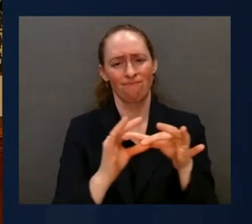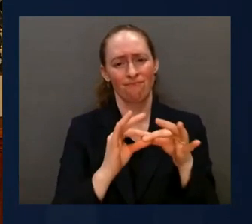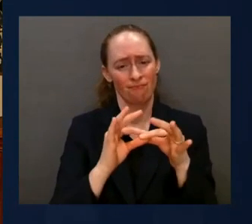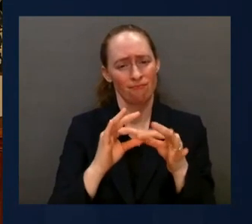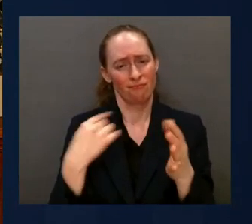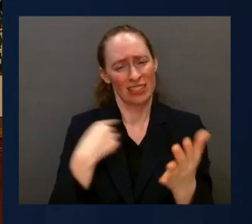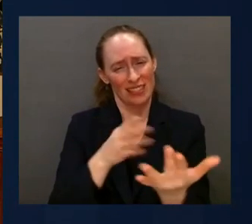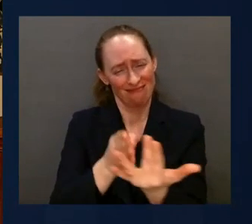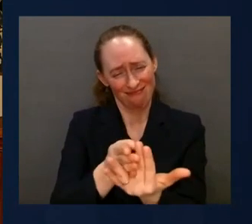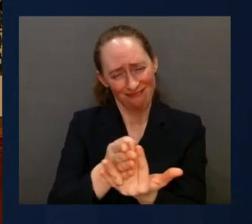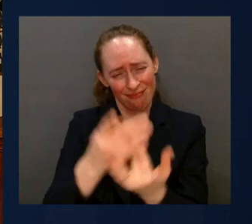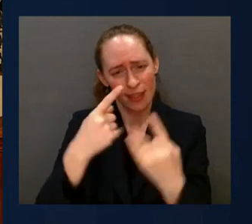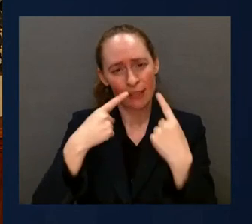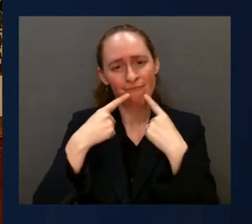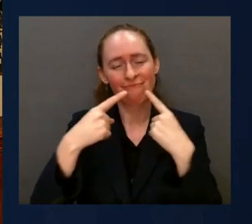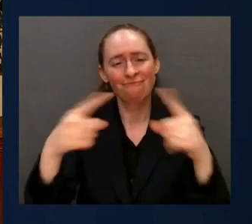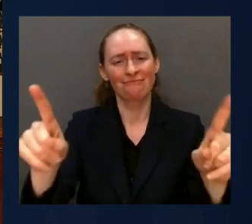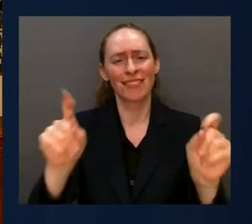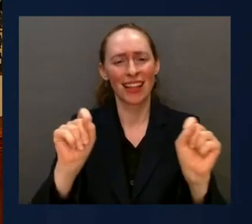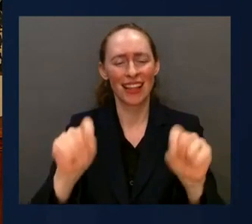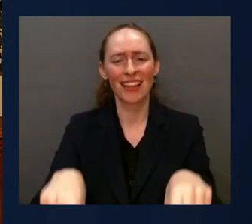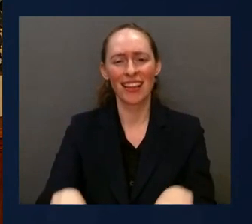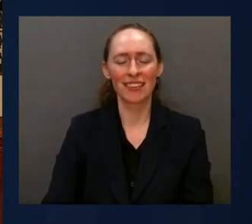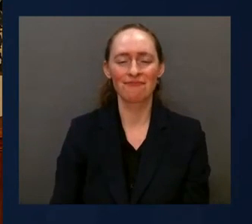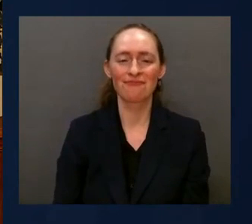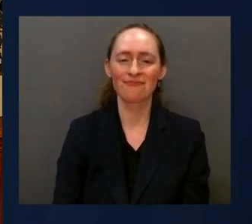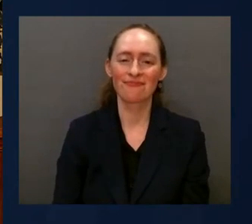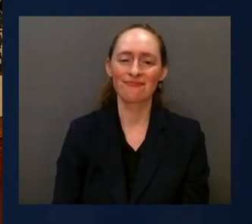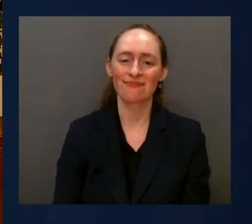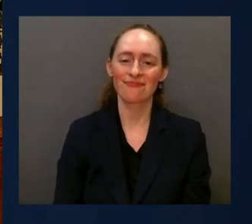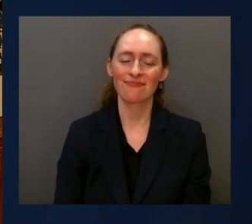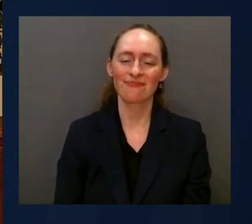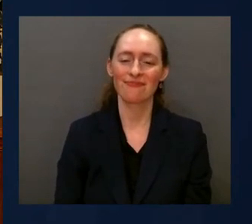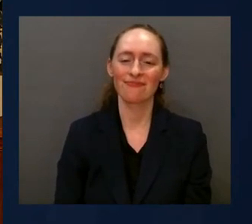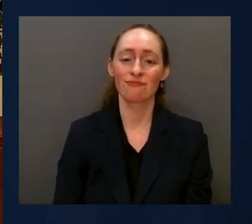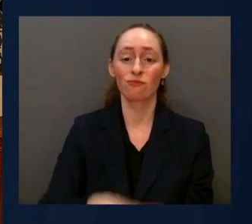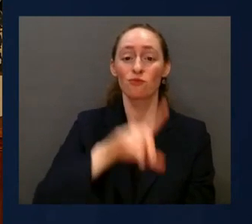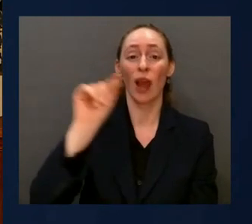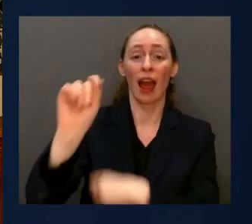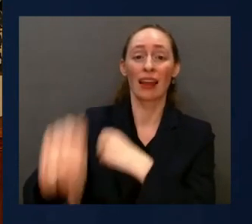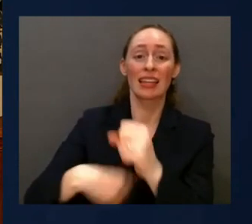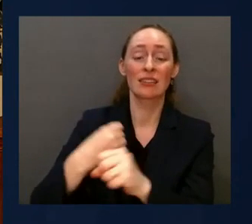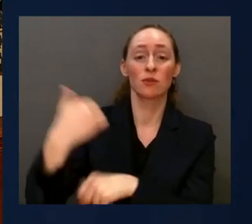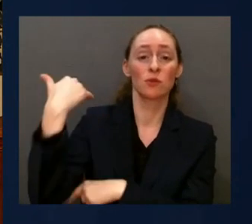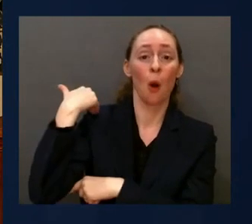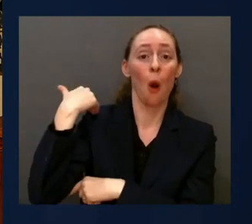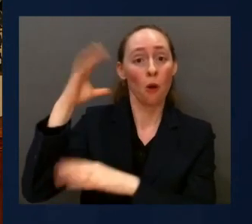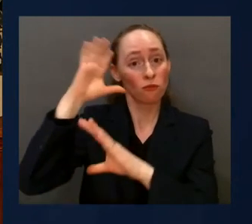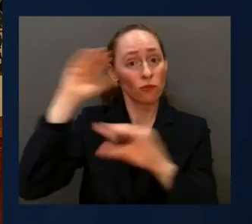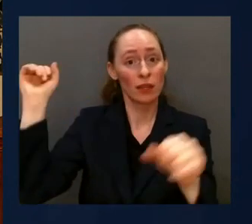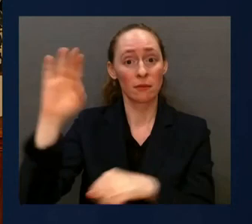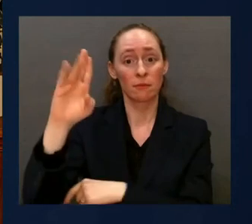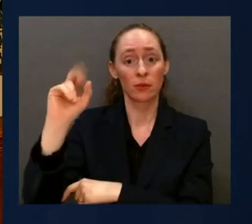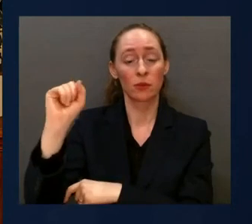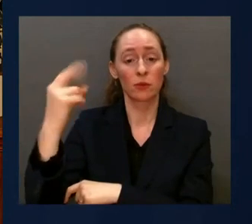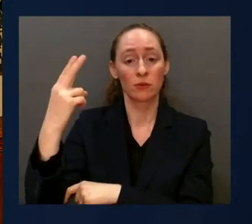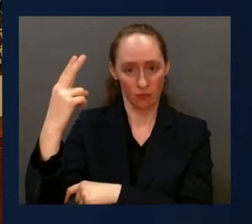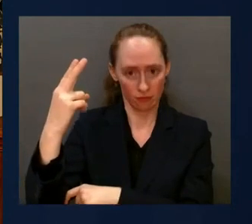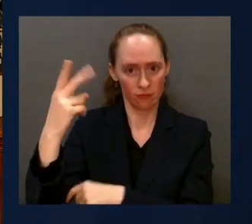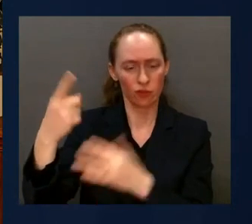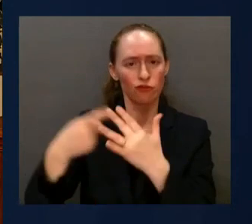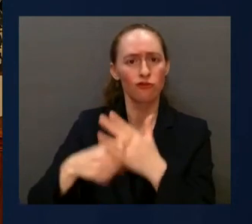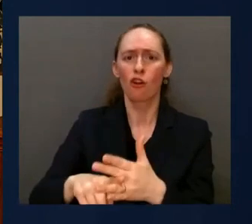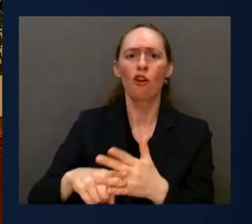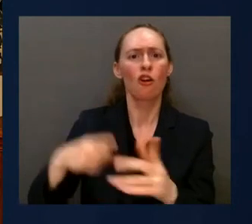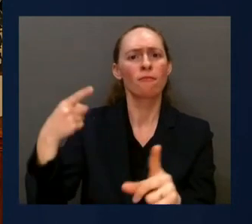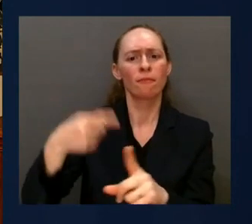countless advocates and champions, he undertook a bipartisan effort through PEPFAR to transform the global fight against HIV/AIDS. It's been a